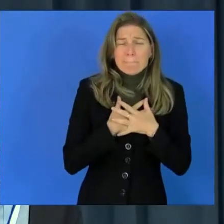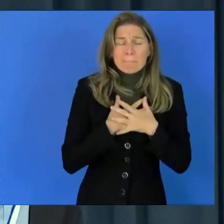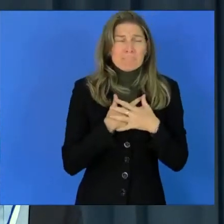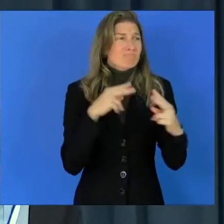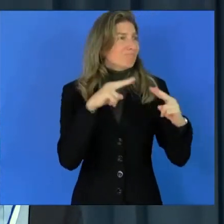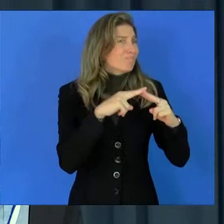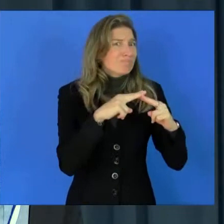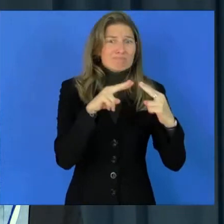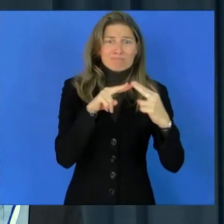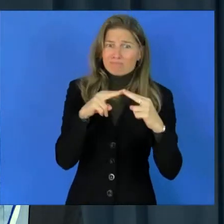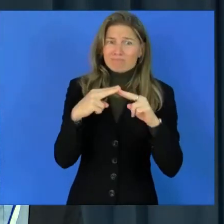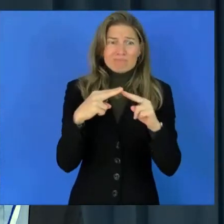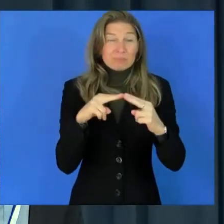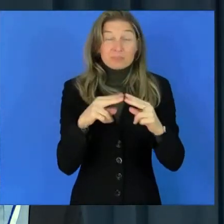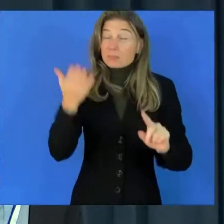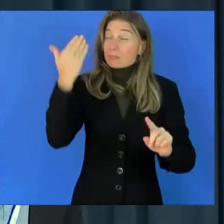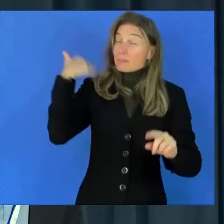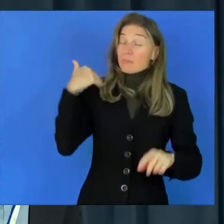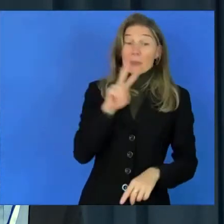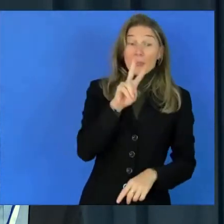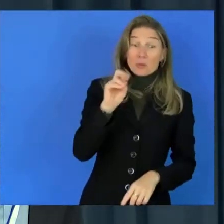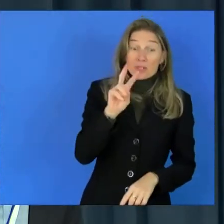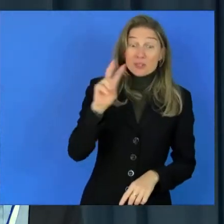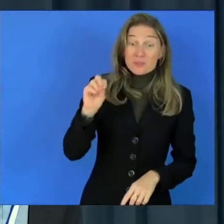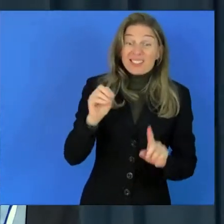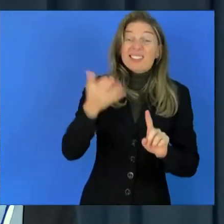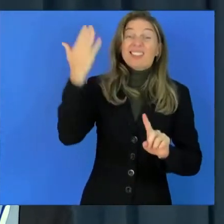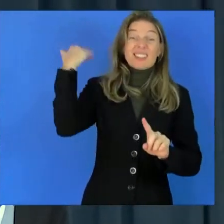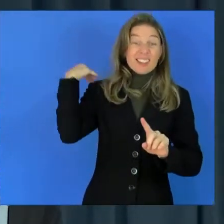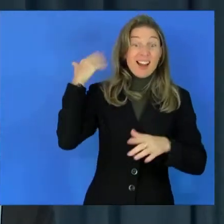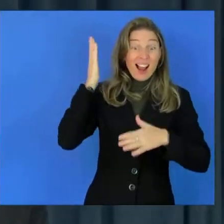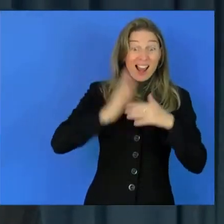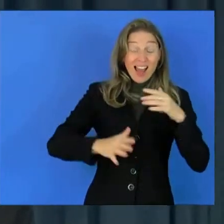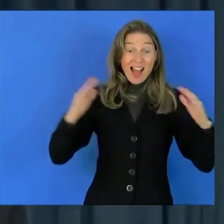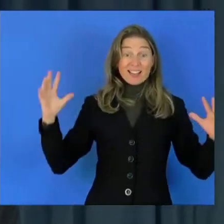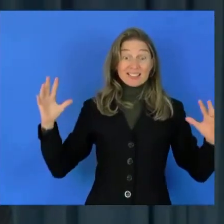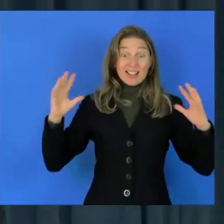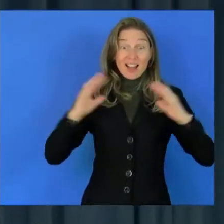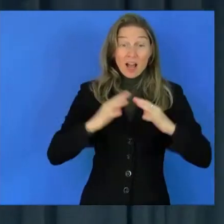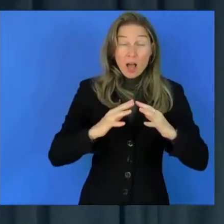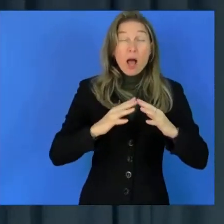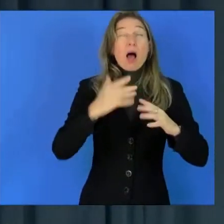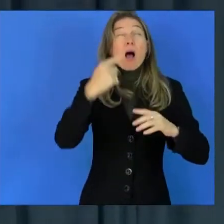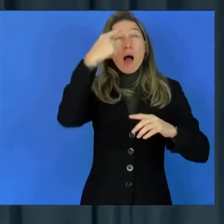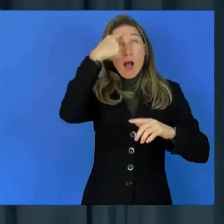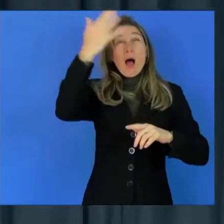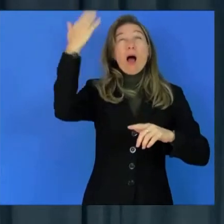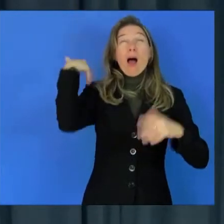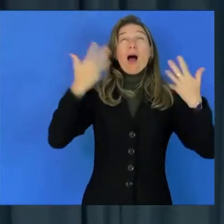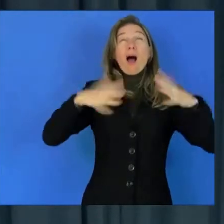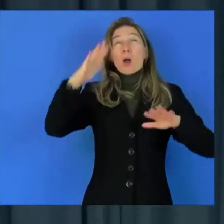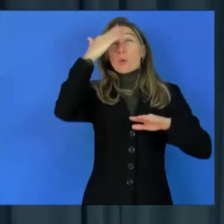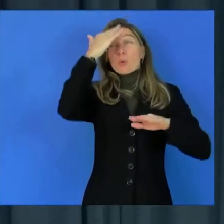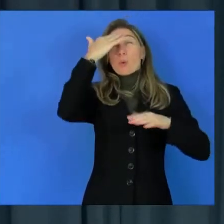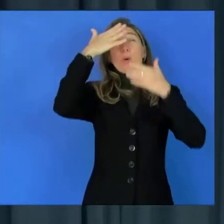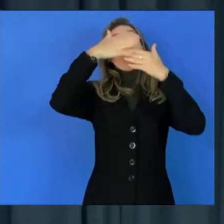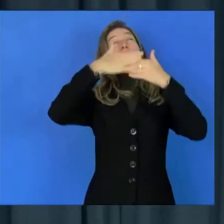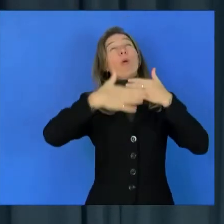in 2020, when we gathered here, what was ahead of us, what would we have understood and known?